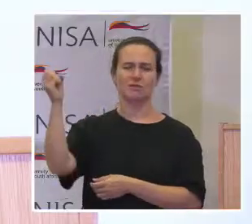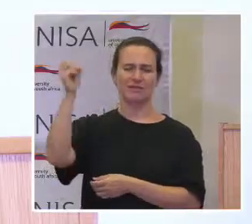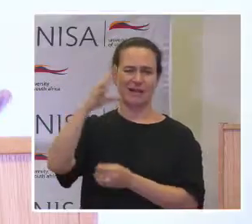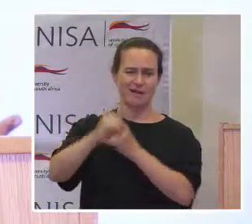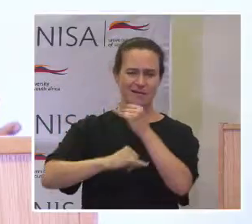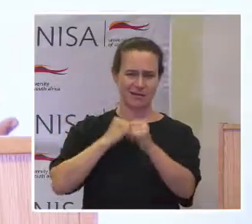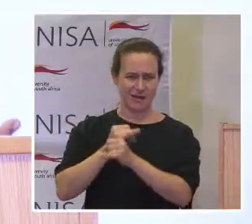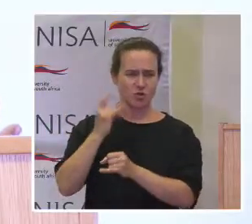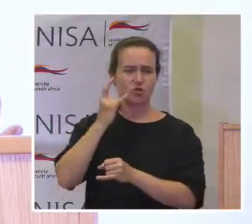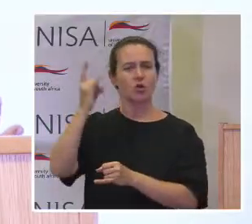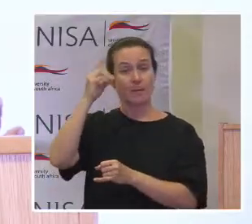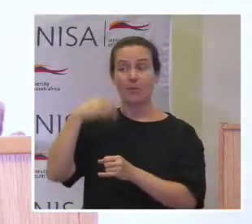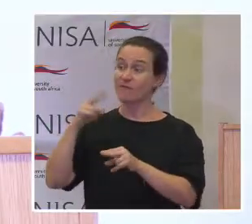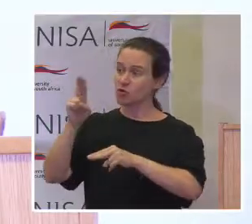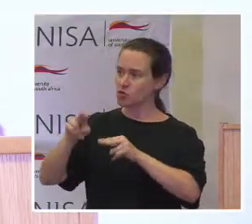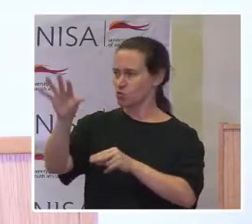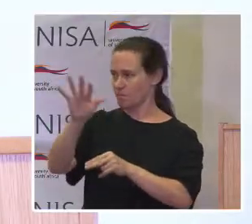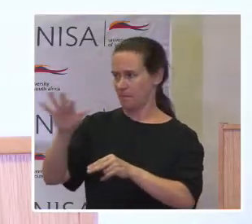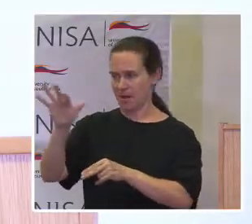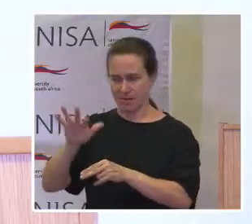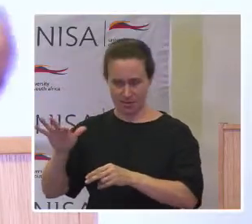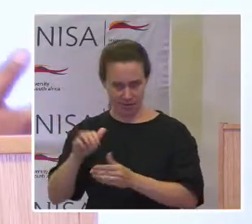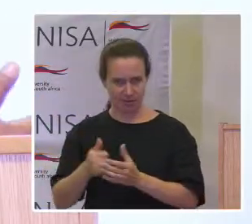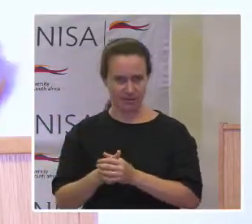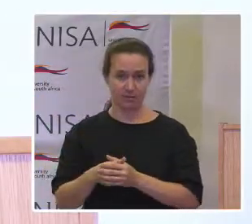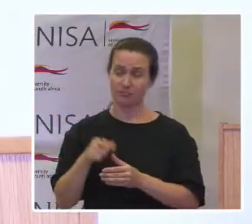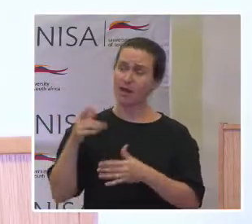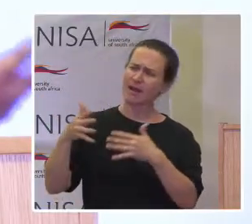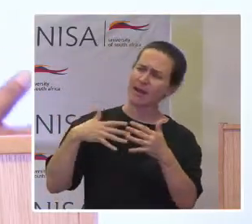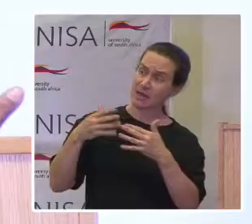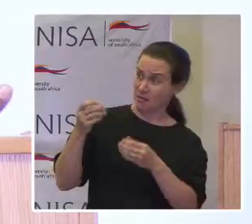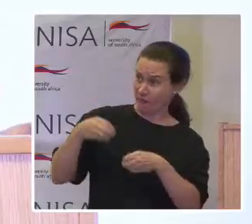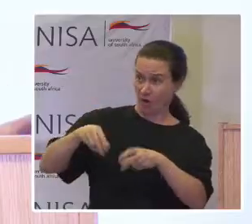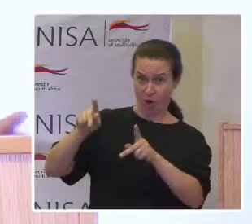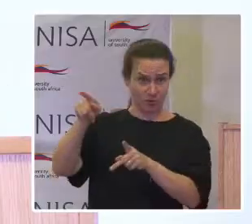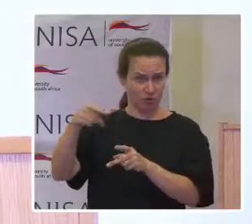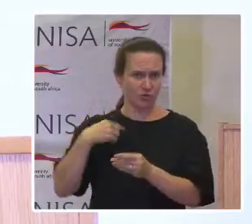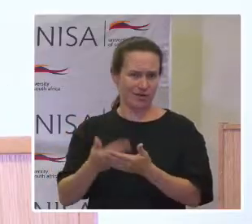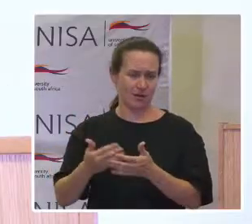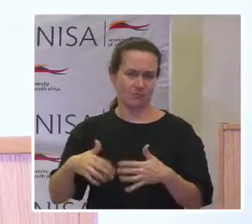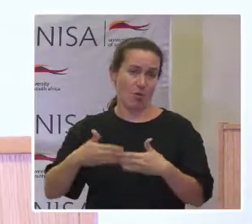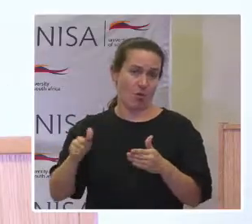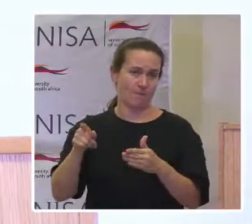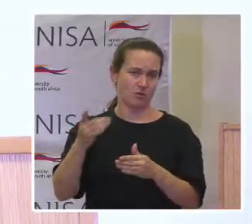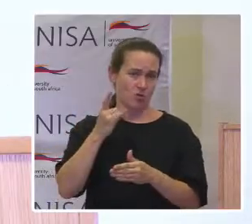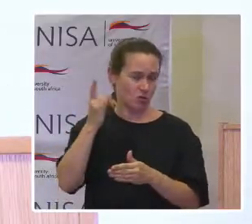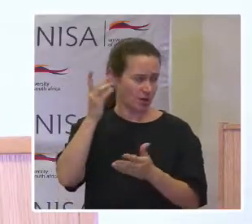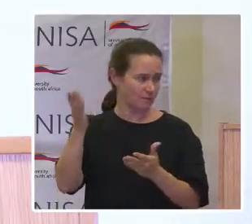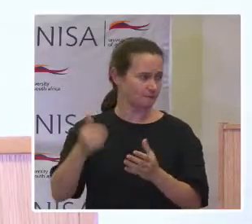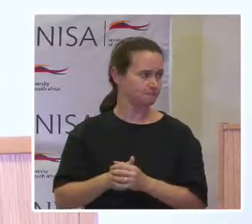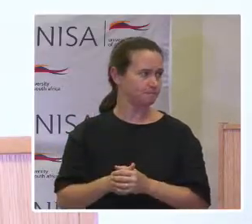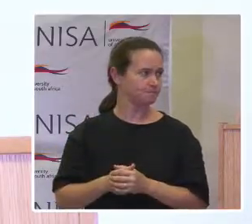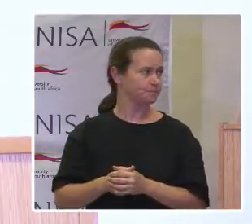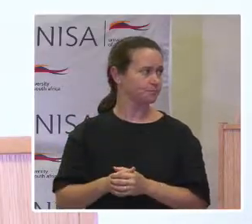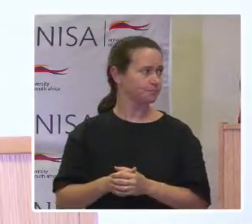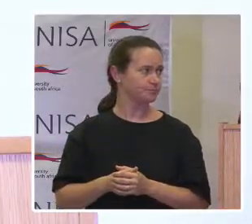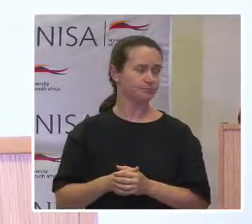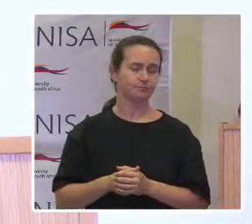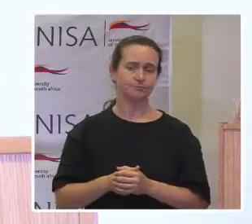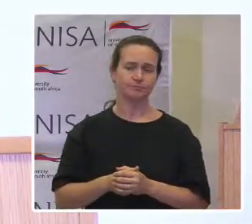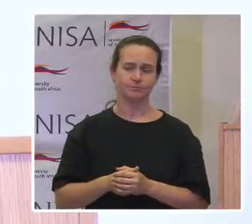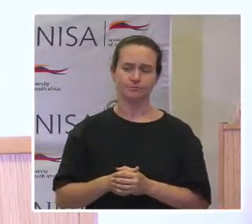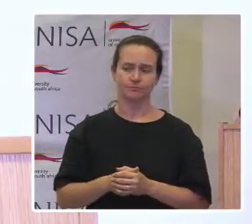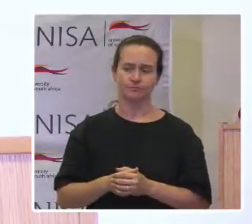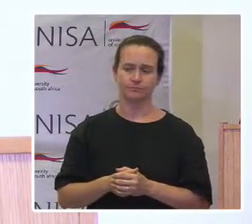at the new spaces as well to say, is there any opportunity for us? First thing, when you go